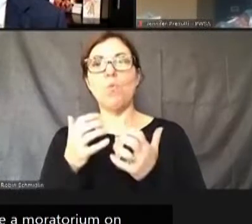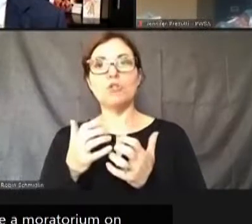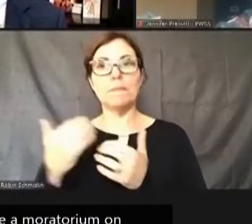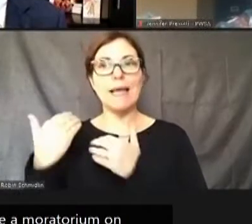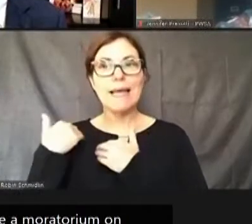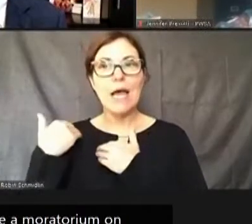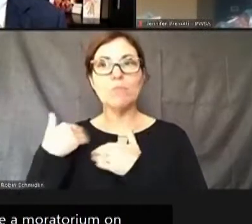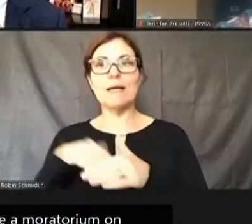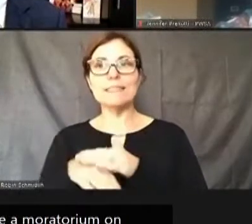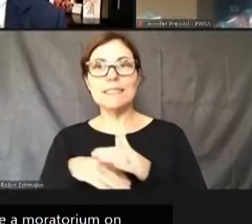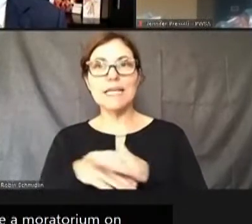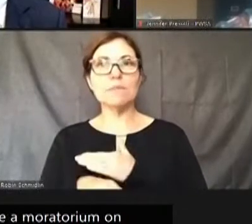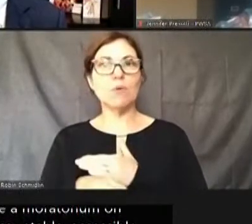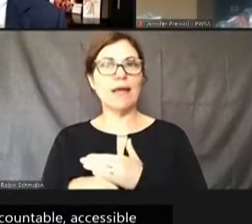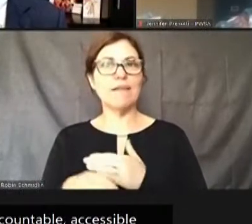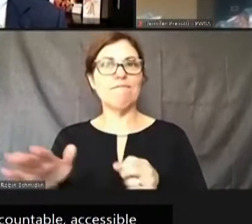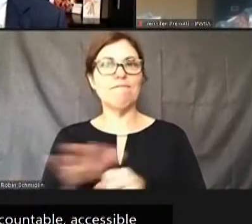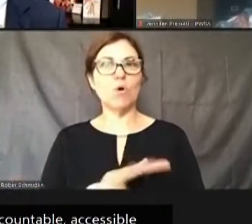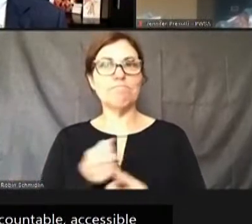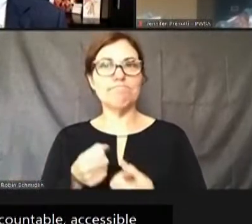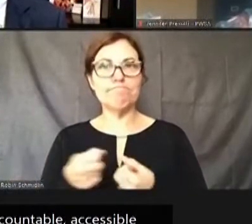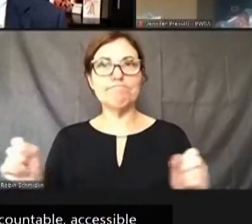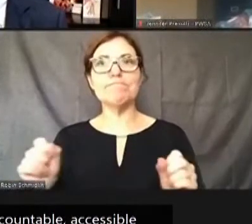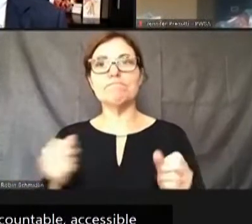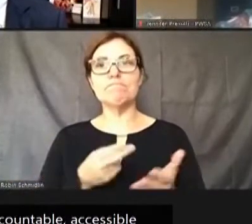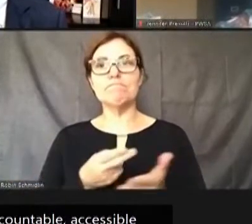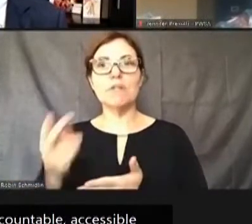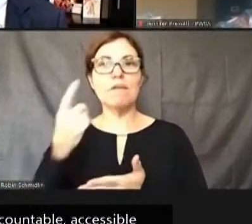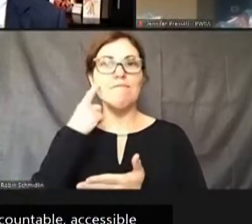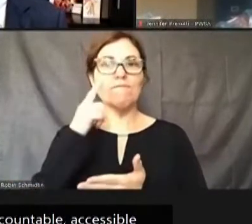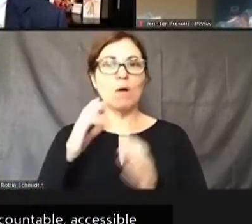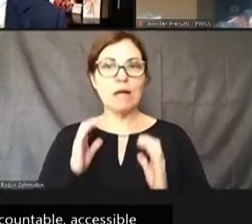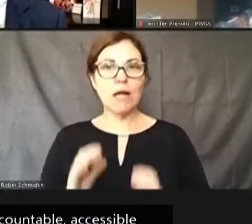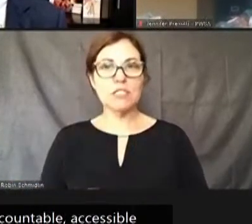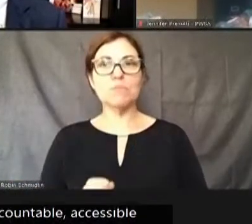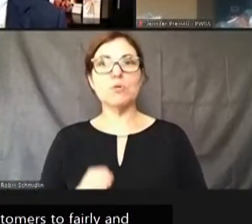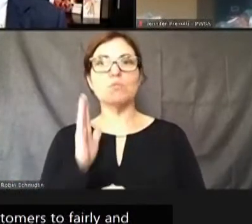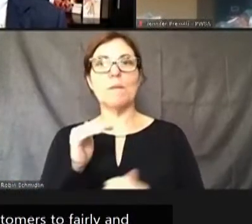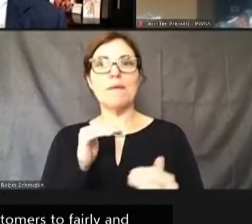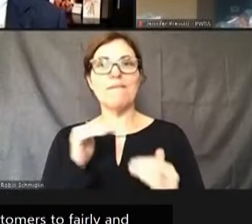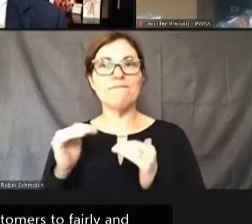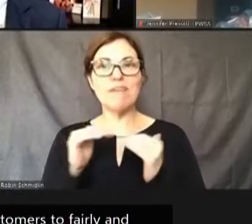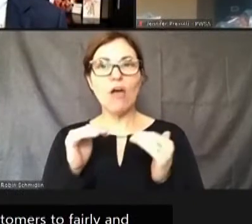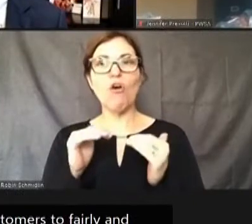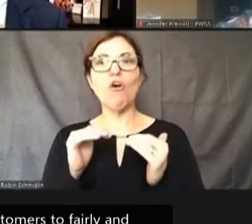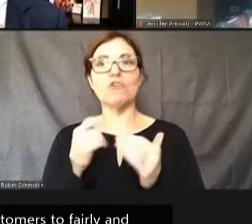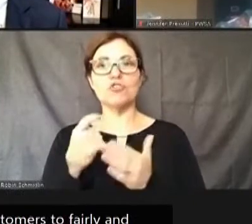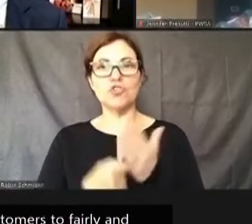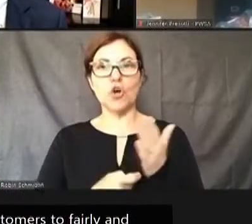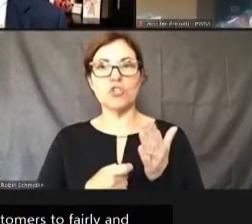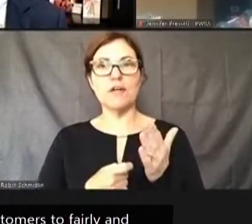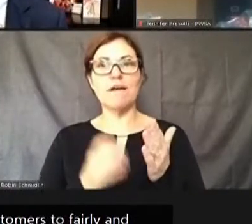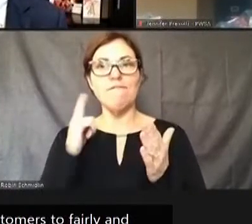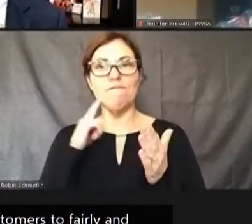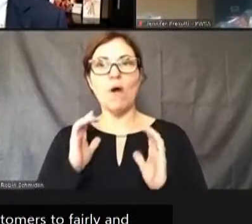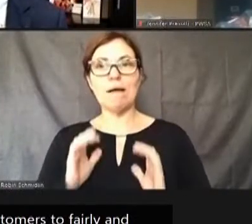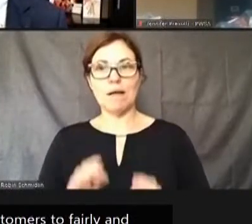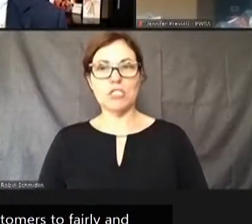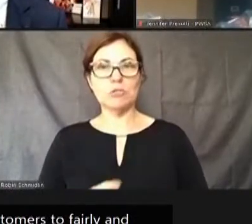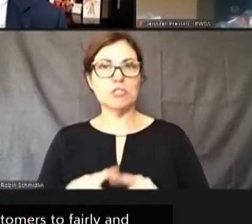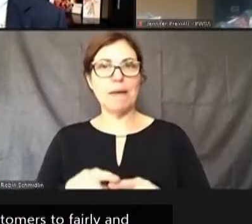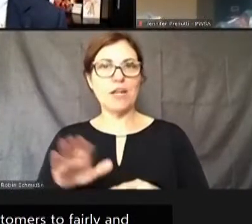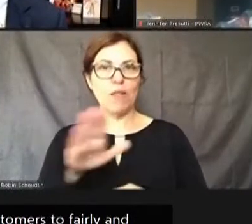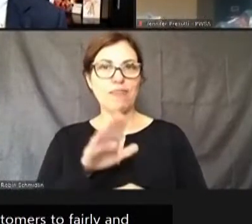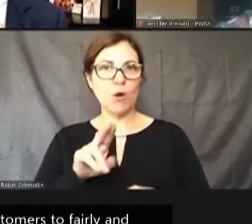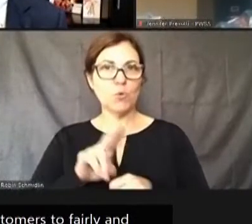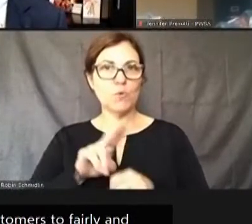to fairly and equitably charge each customer based on their usage of the system, to be a valued